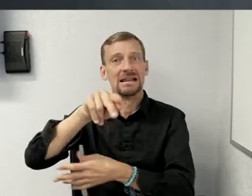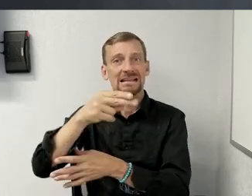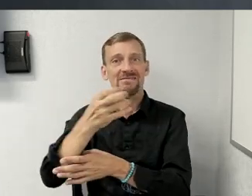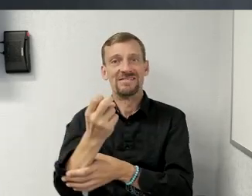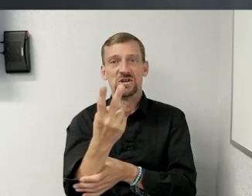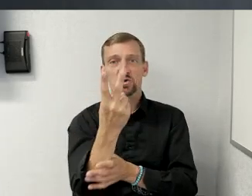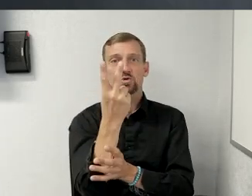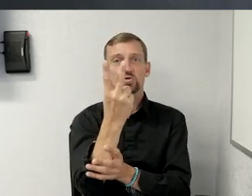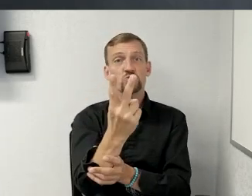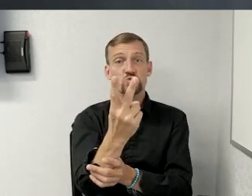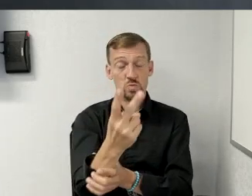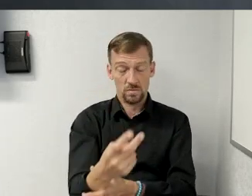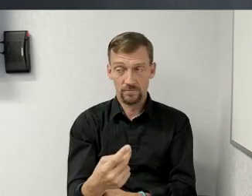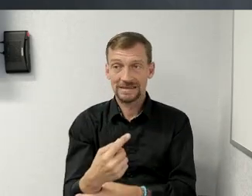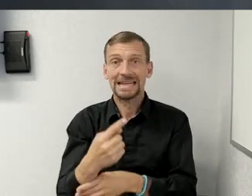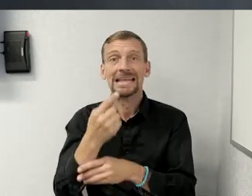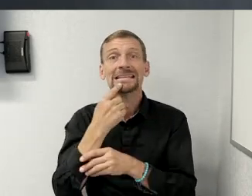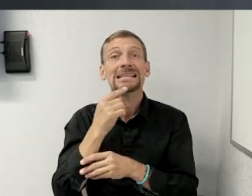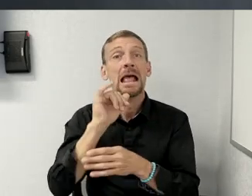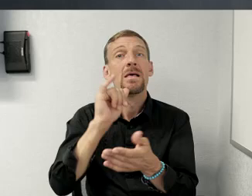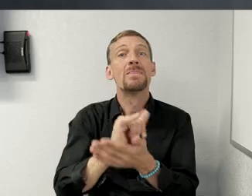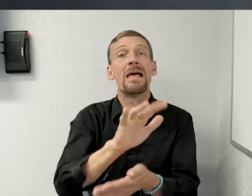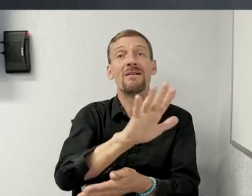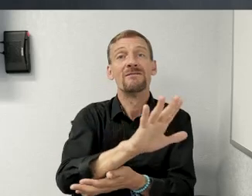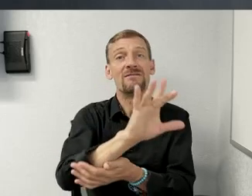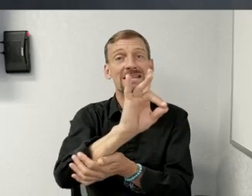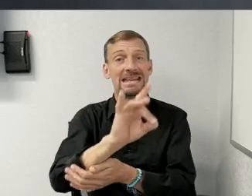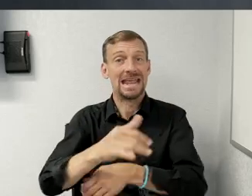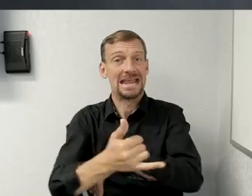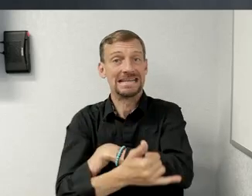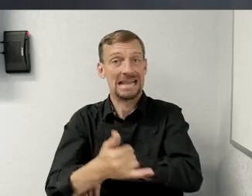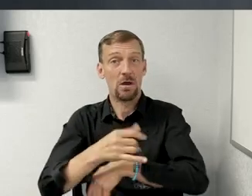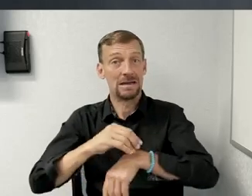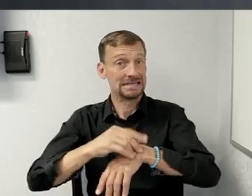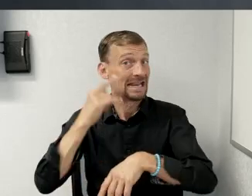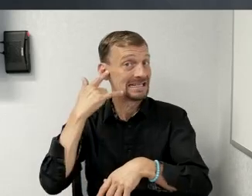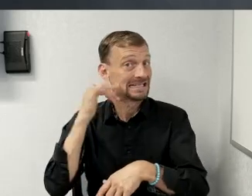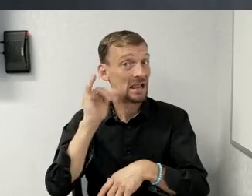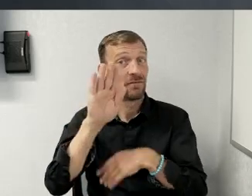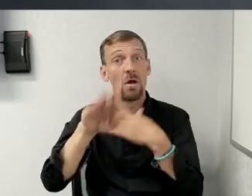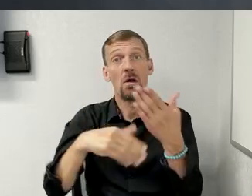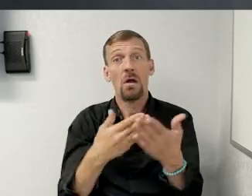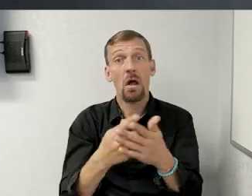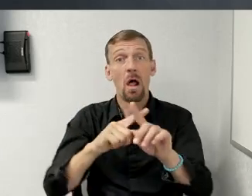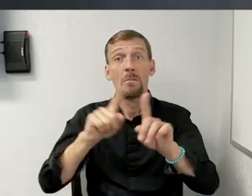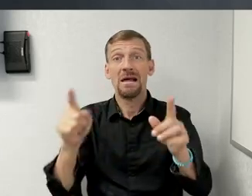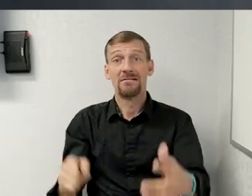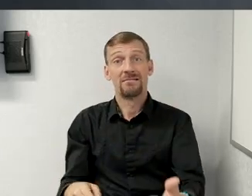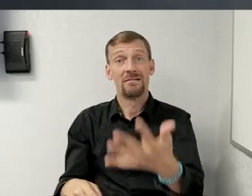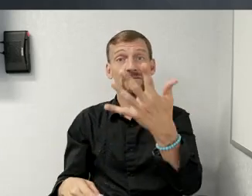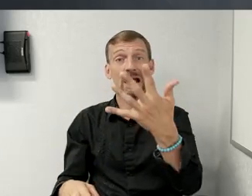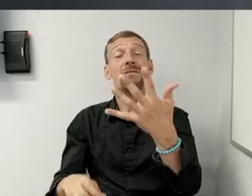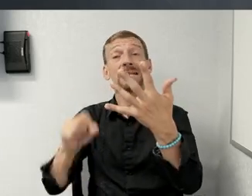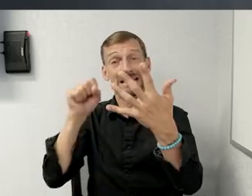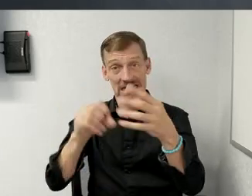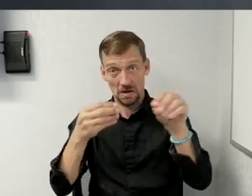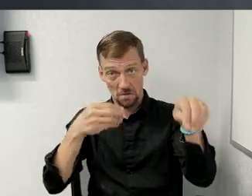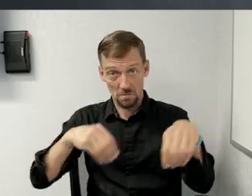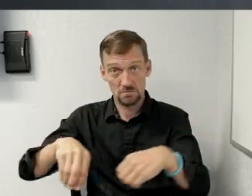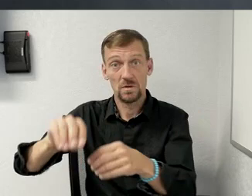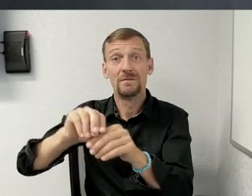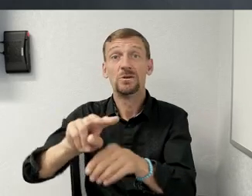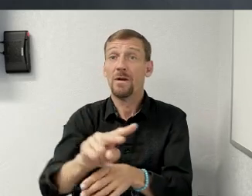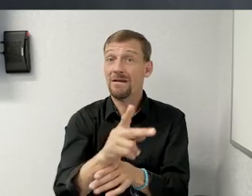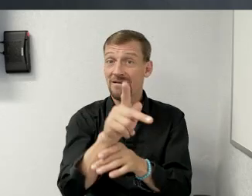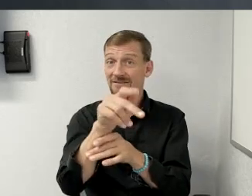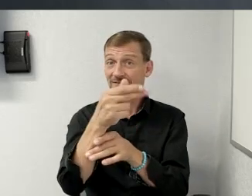guidelines and said that of the 58 counties in California, all but 5 qualified to move into Phase